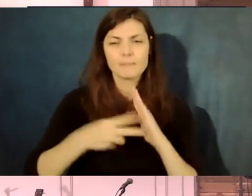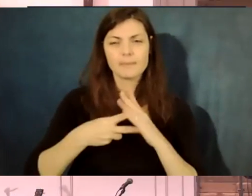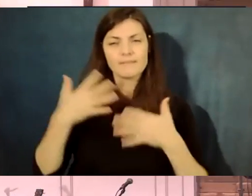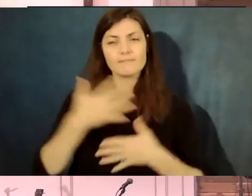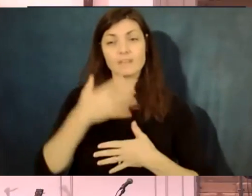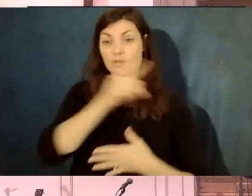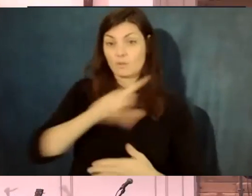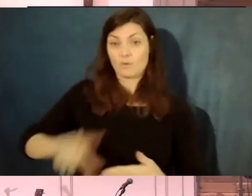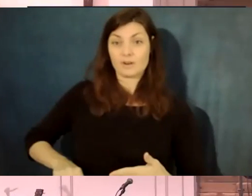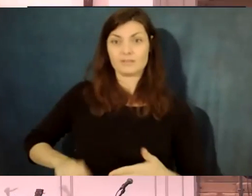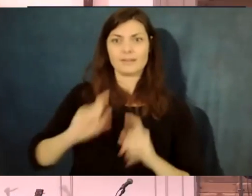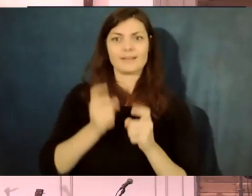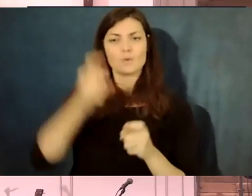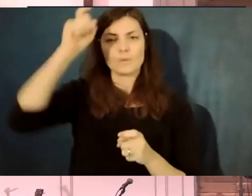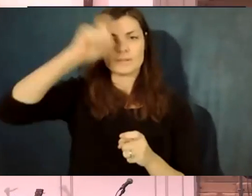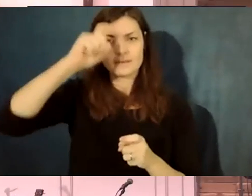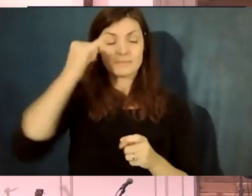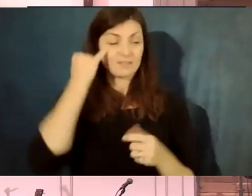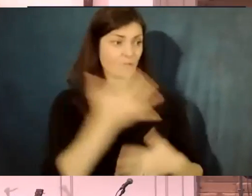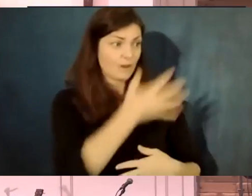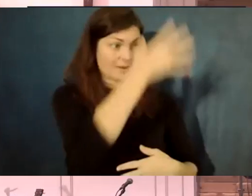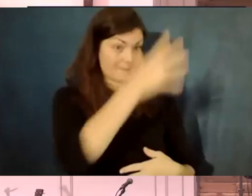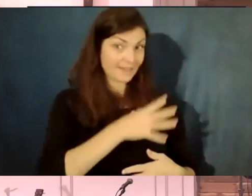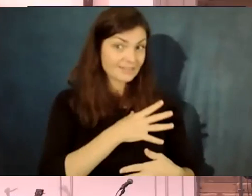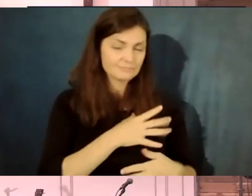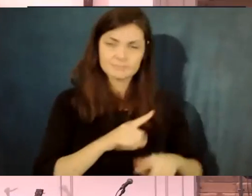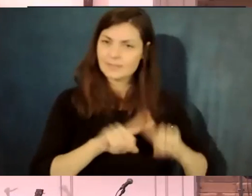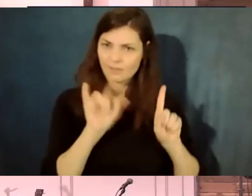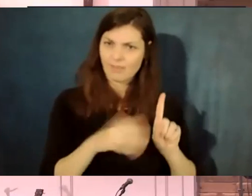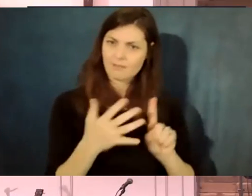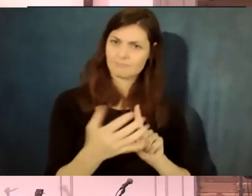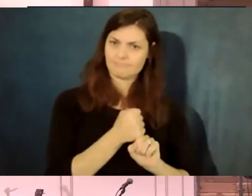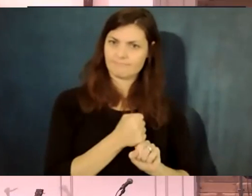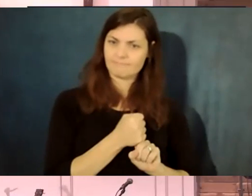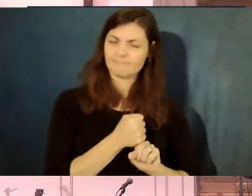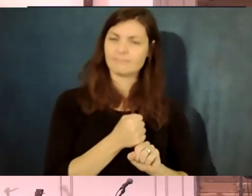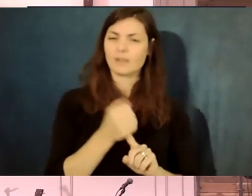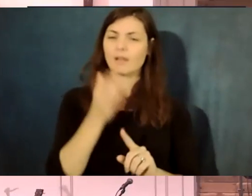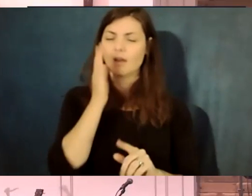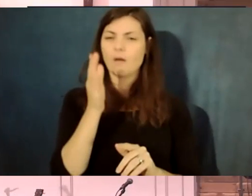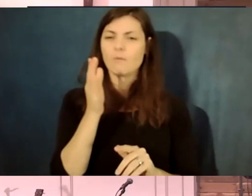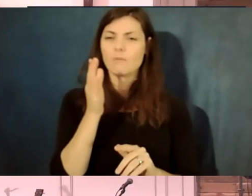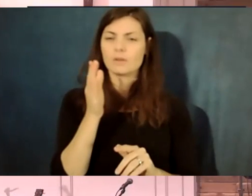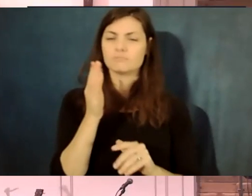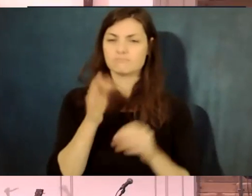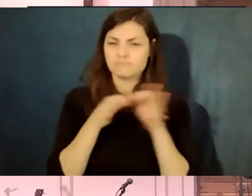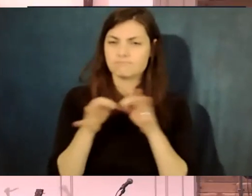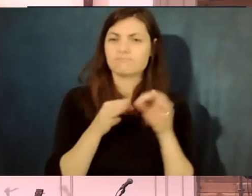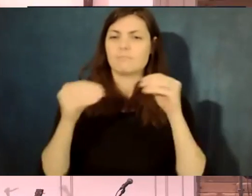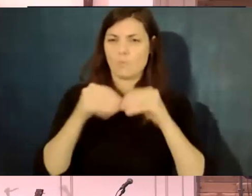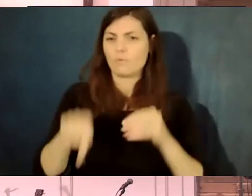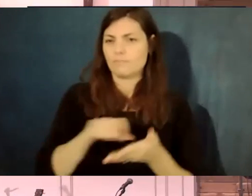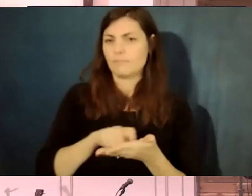beginning of wisdom. The fear of man is a snare. And I want to build off of that contrast as we see it come through in